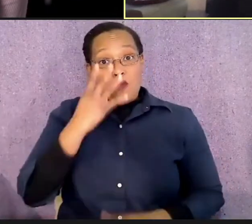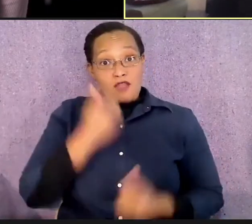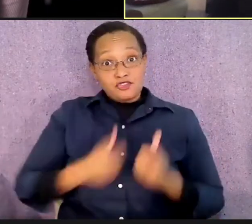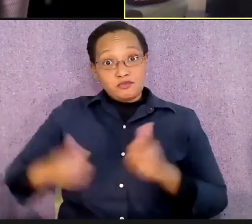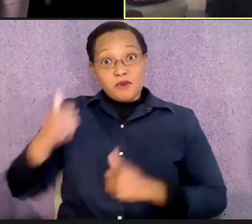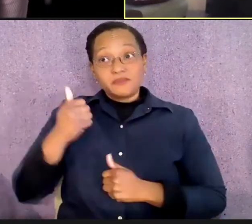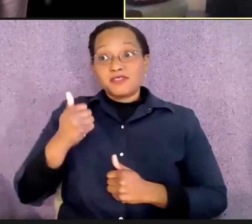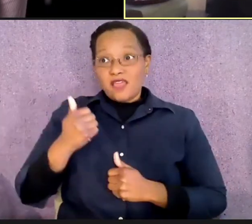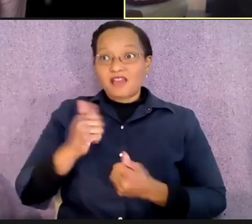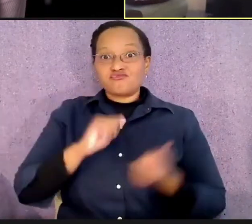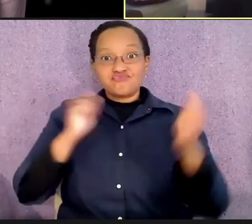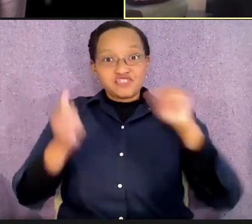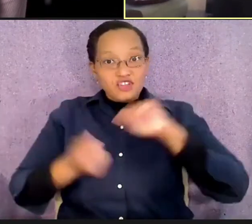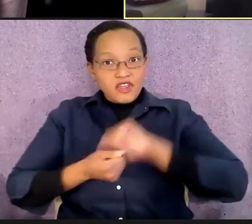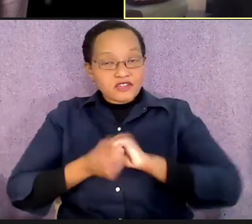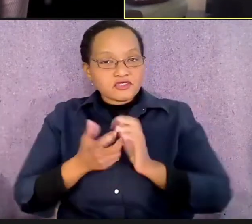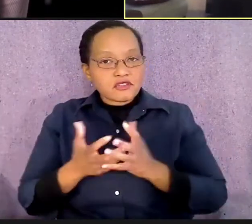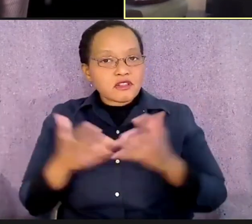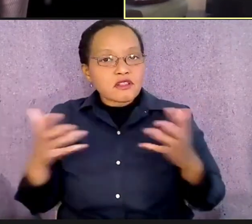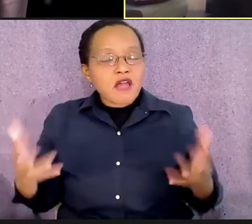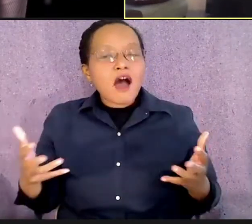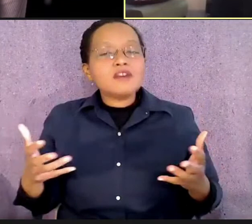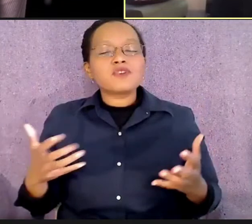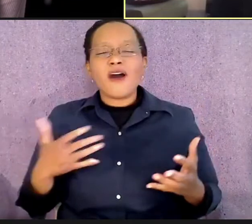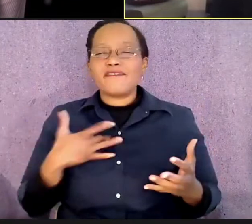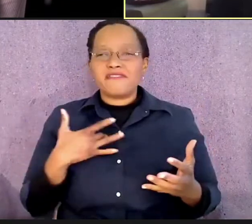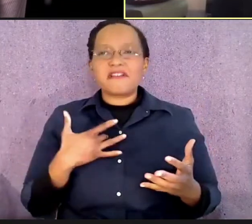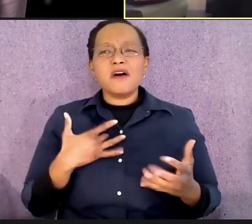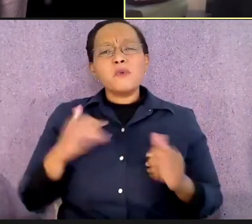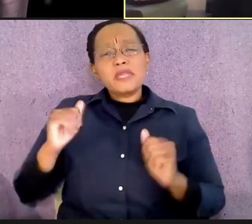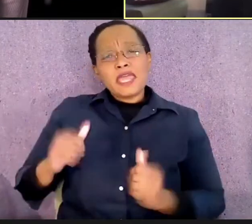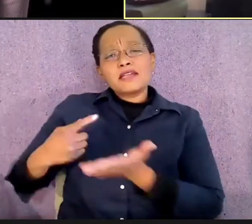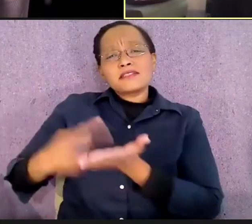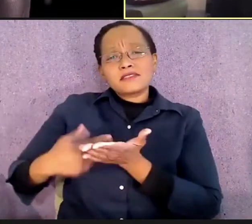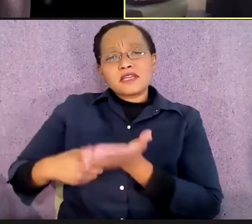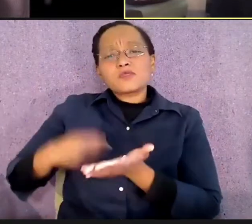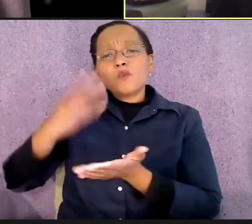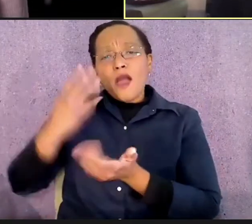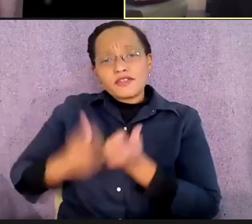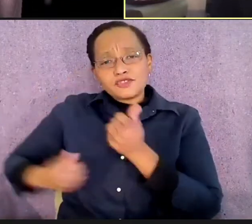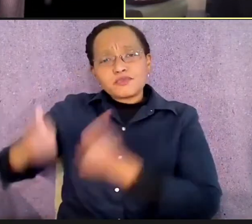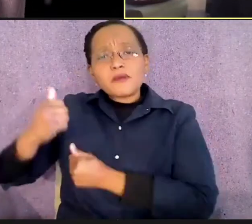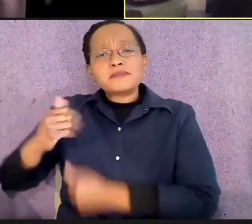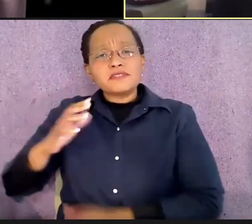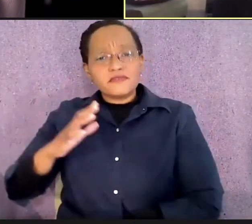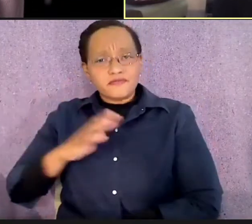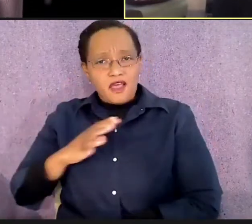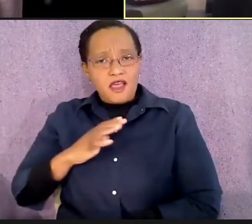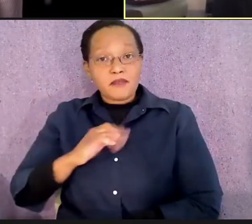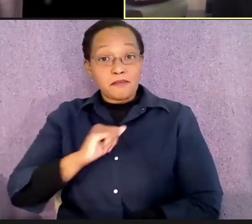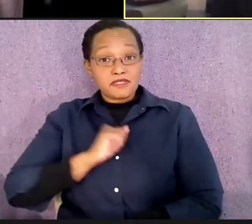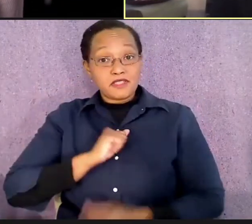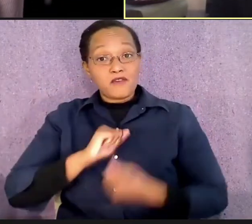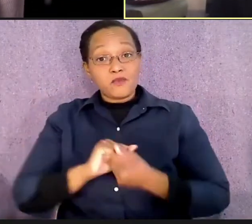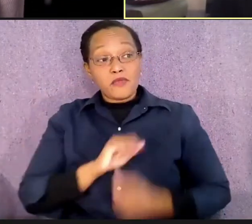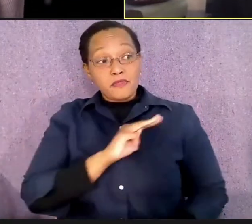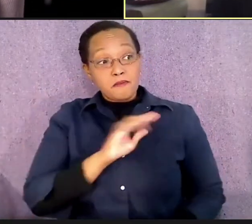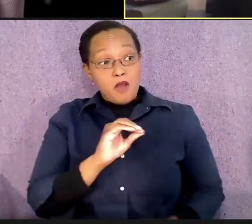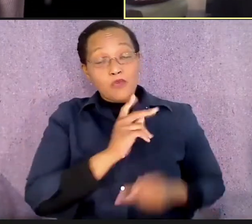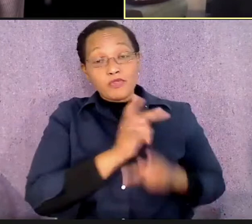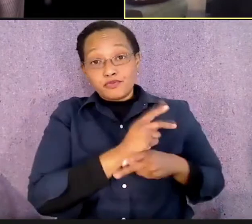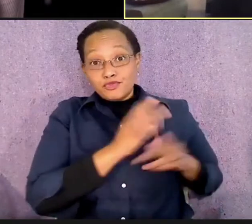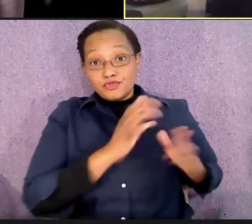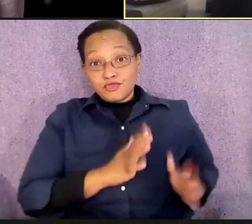ago. And so I was very clear, like, we can talk about white supremacy. And me and the producer, M.O.,